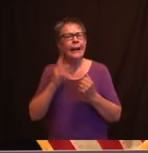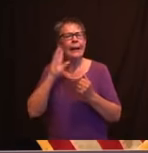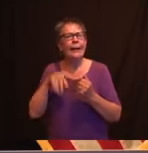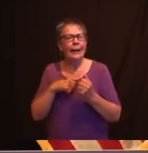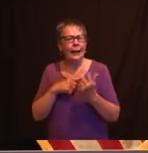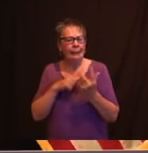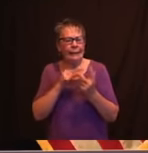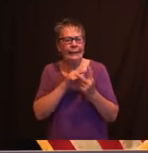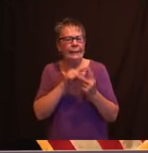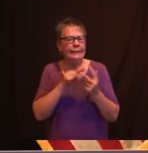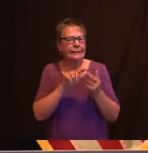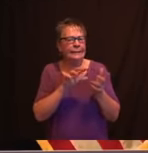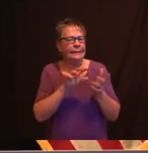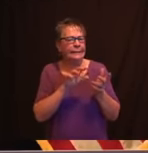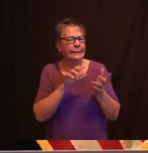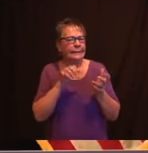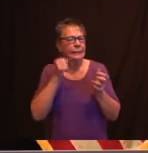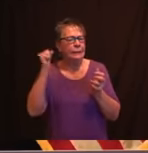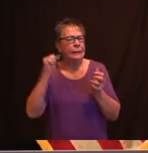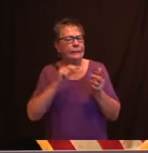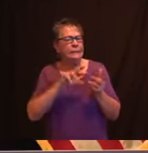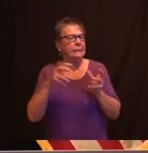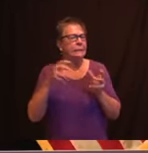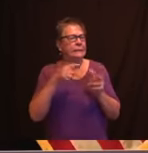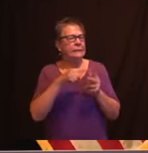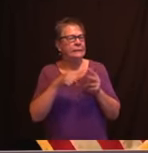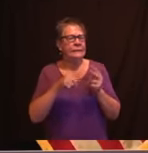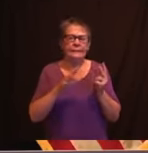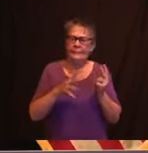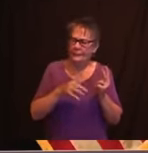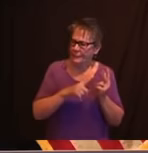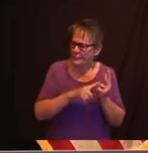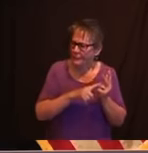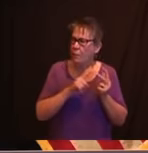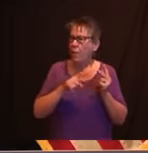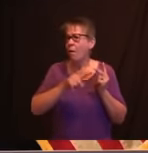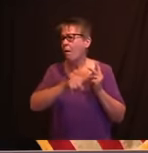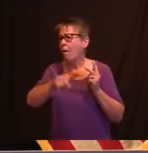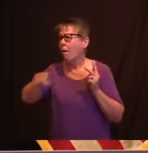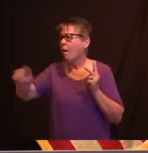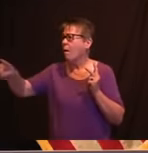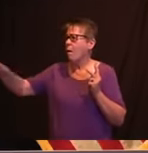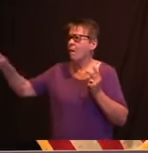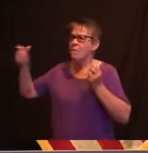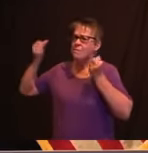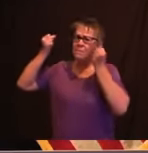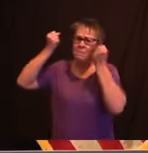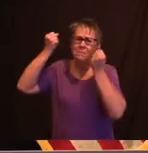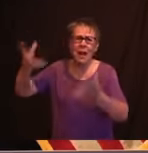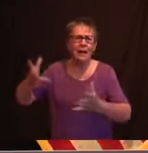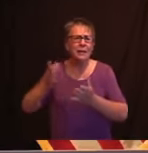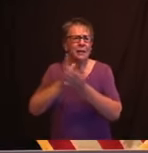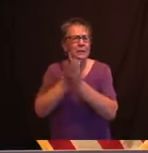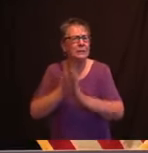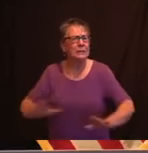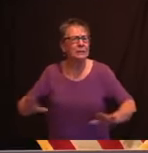to please keep it that way. Please keep doing this peacefully. Please keep doing it with face coverings and distancing.